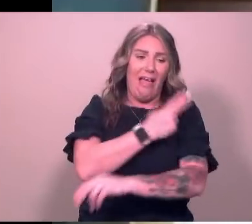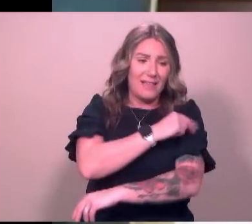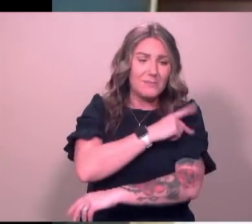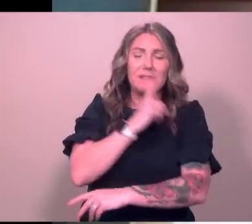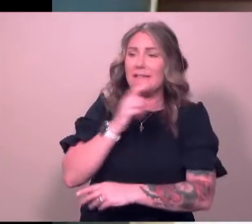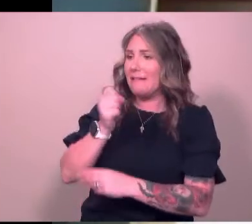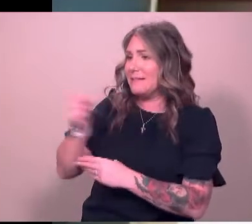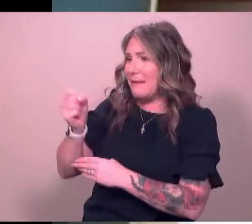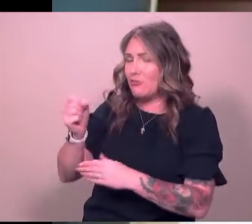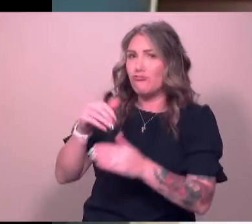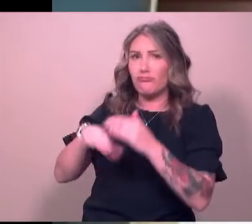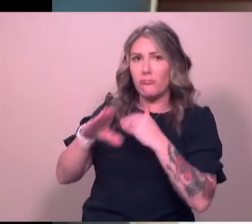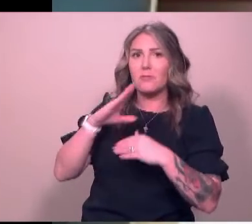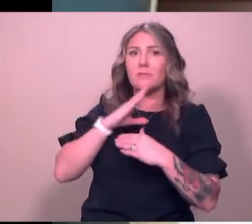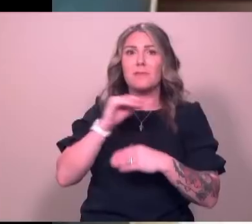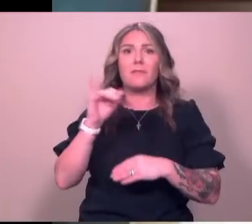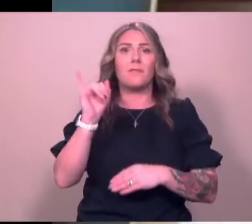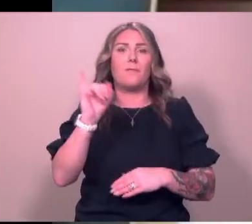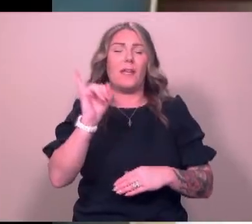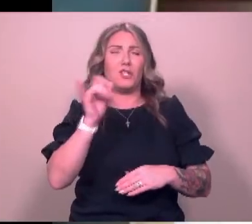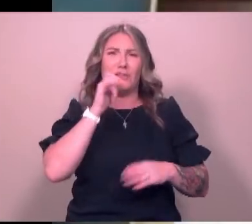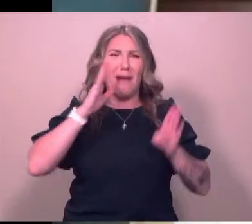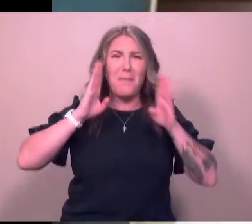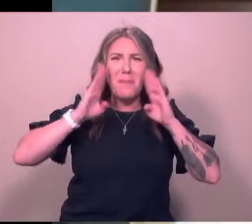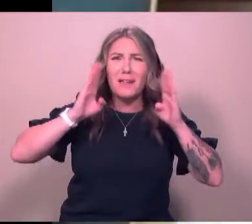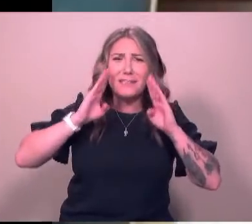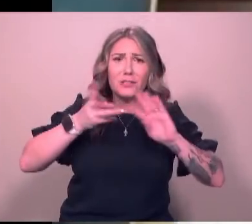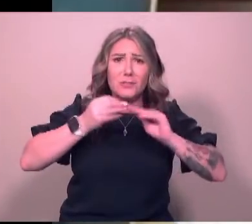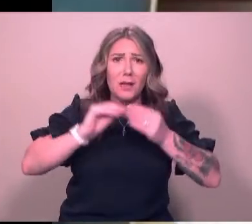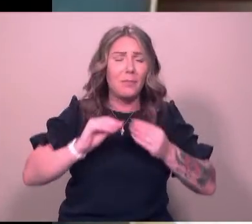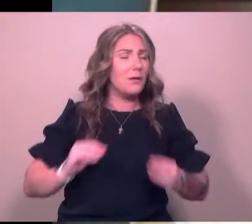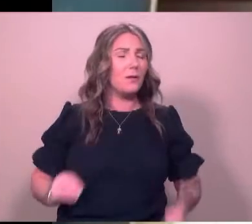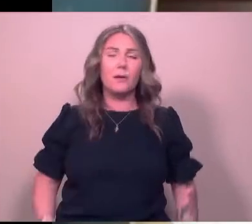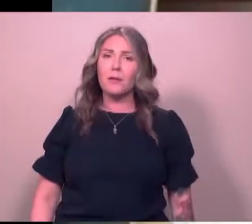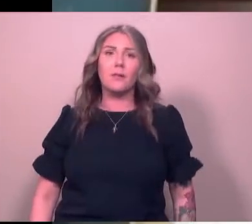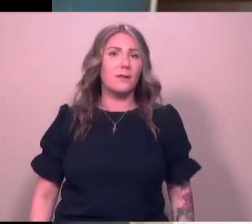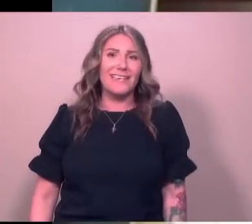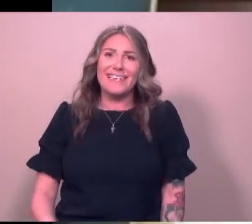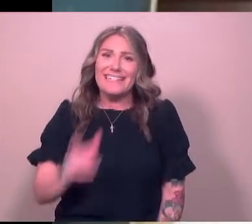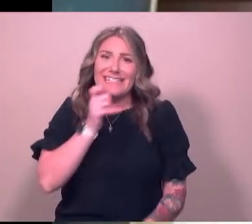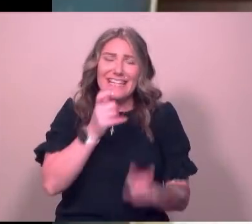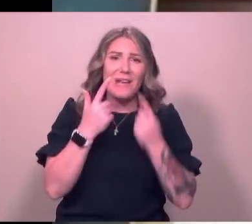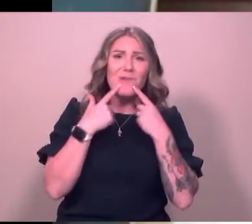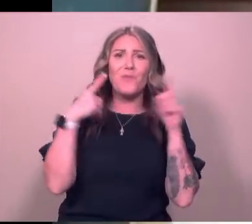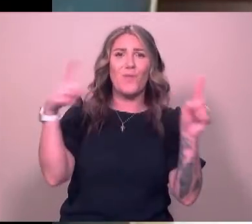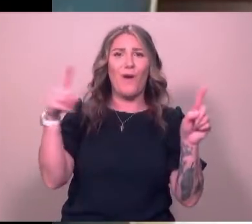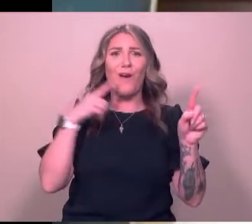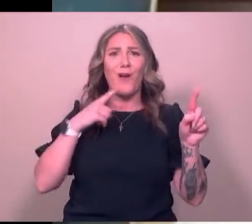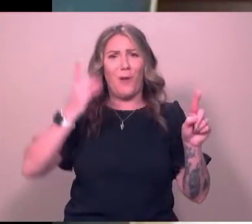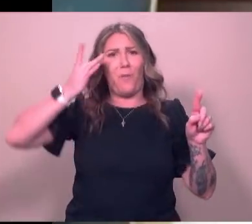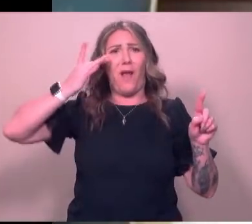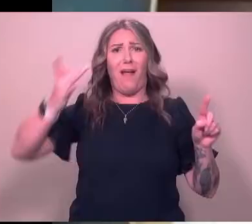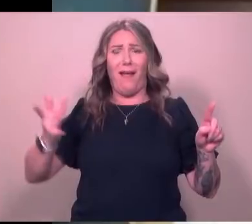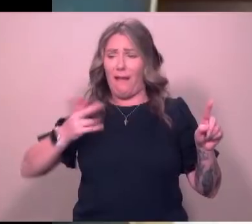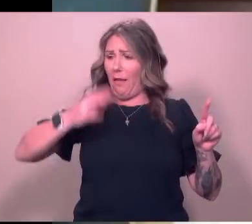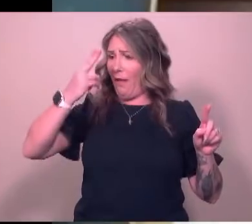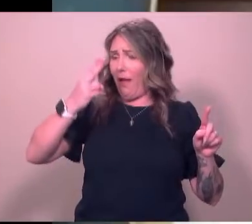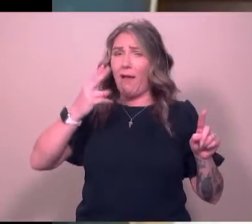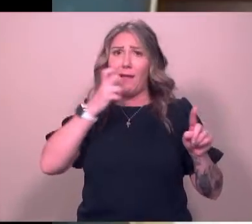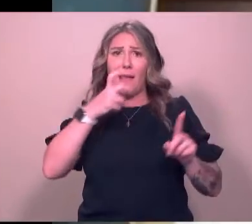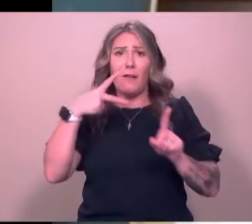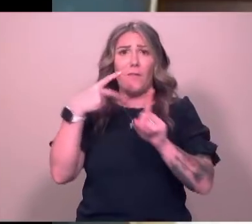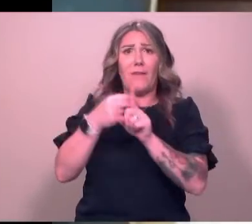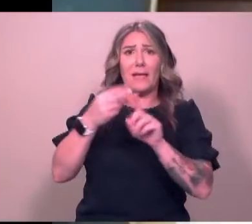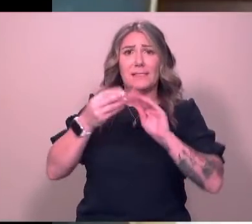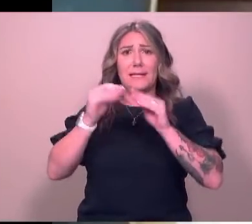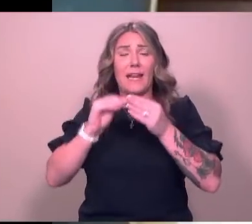infections, and so not to pay attention to the numbers. Well, that does not really bode very well when you have a high unvaccinated numbers